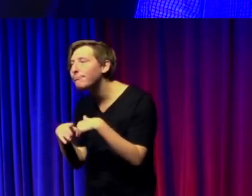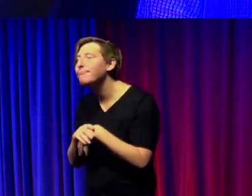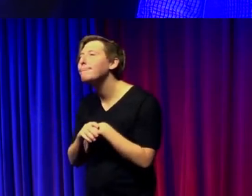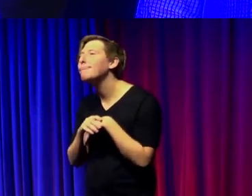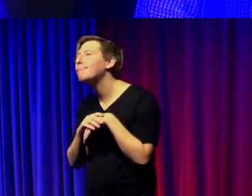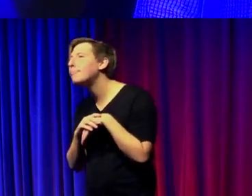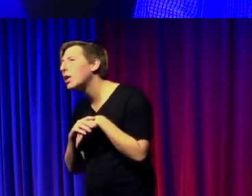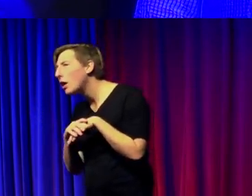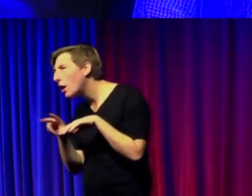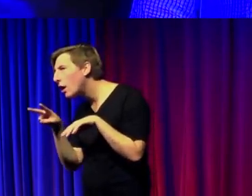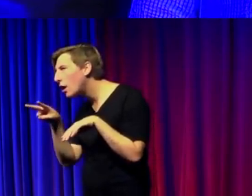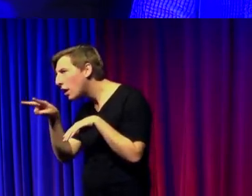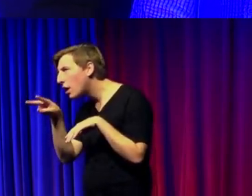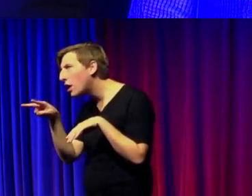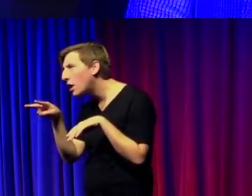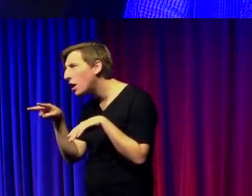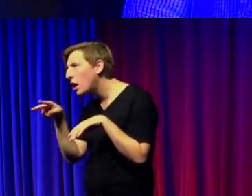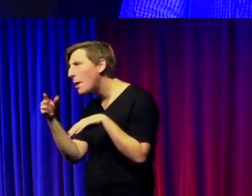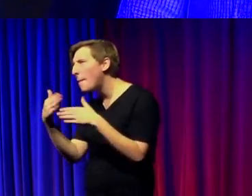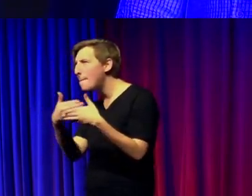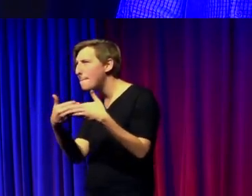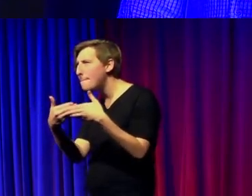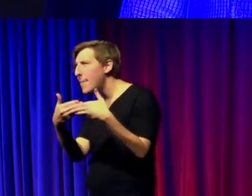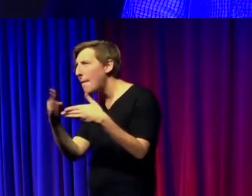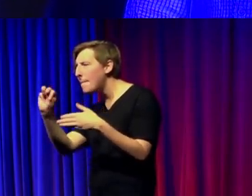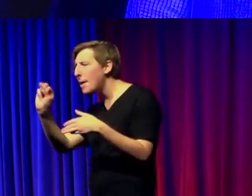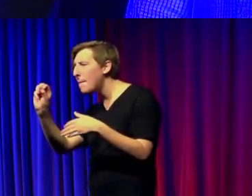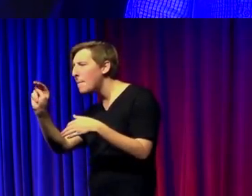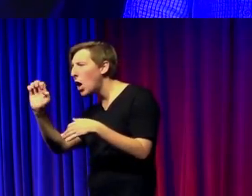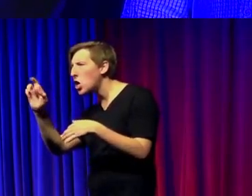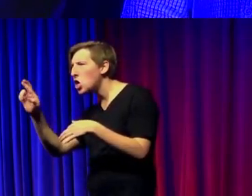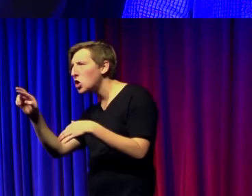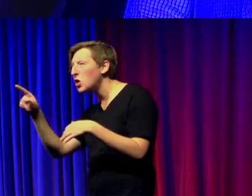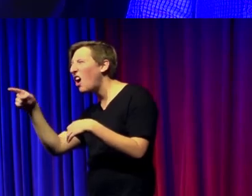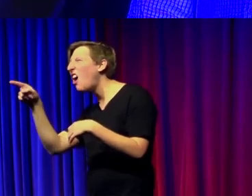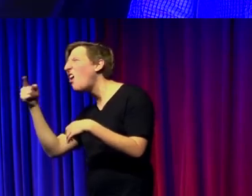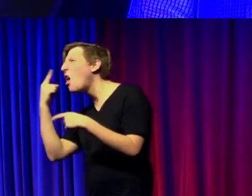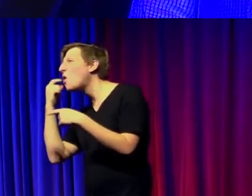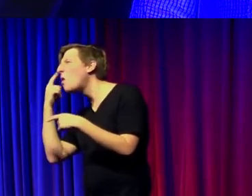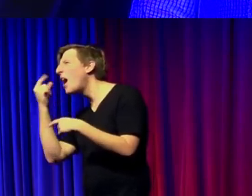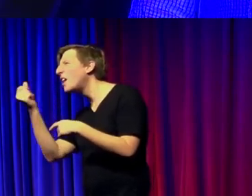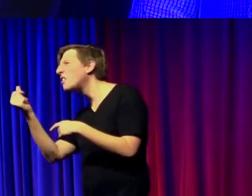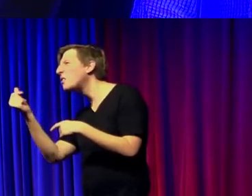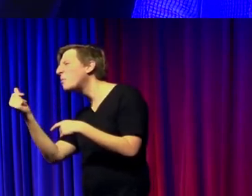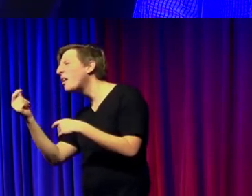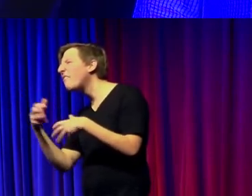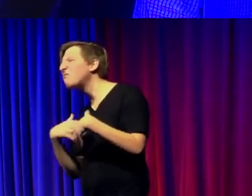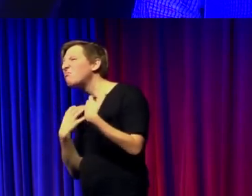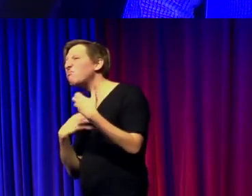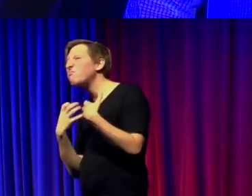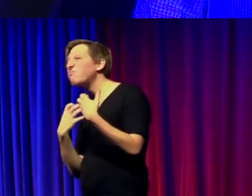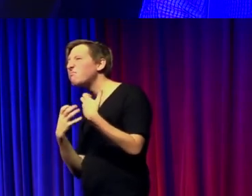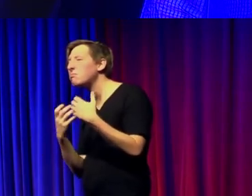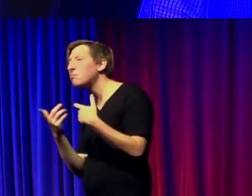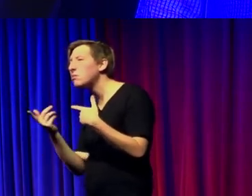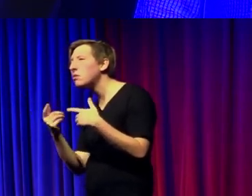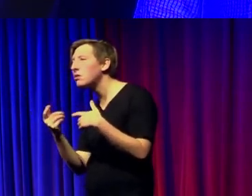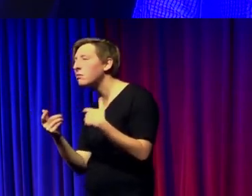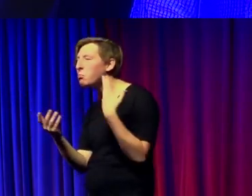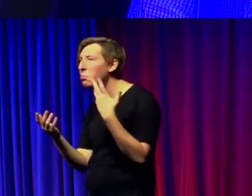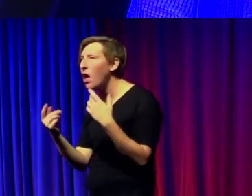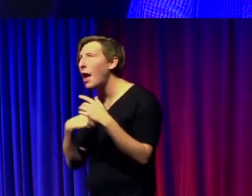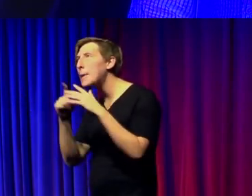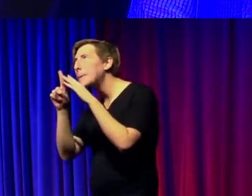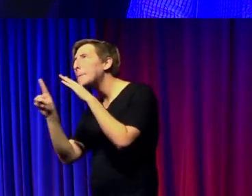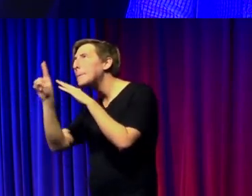work. And I like see on the baby monitor that he's like crying and like having a fit and whatever. And so I go upstairs and because this went on for a while.